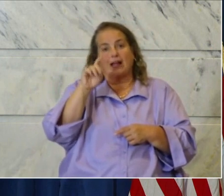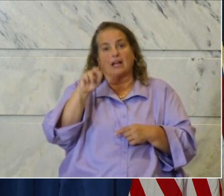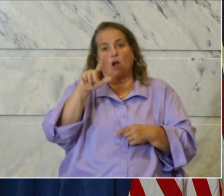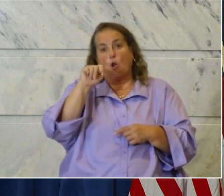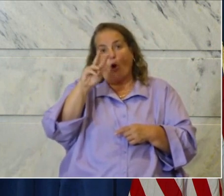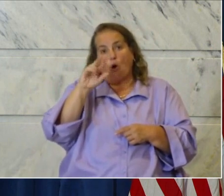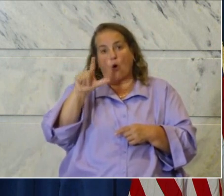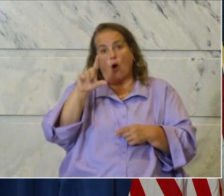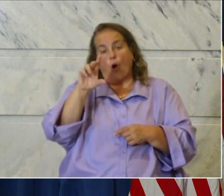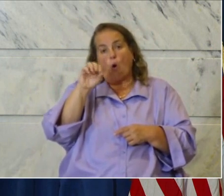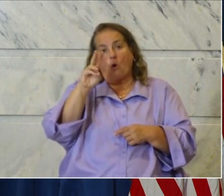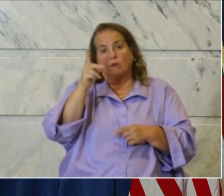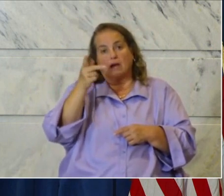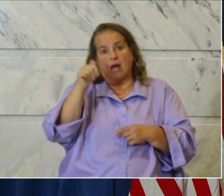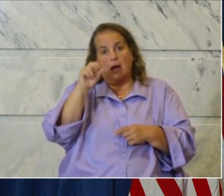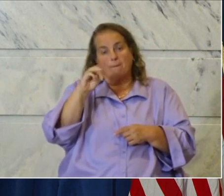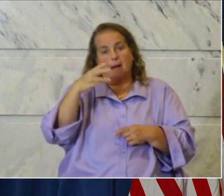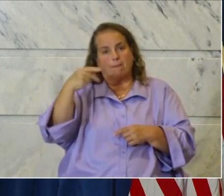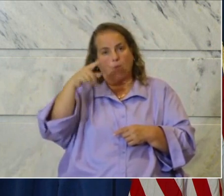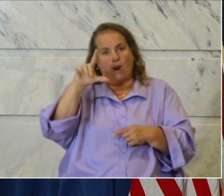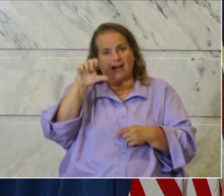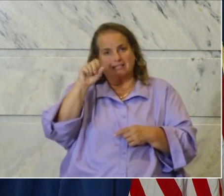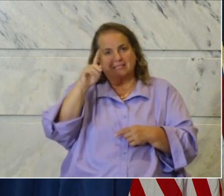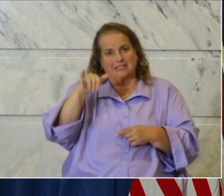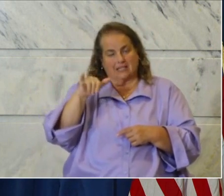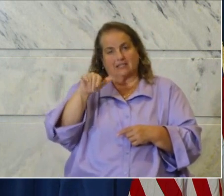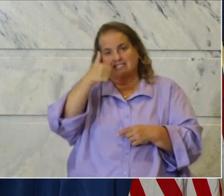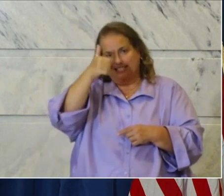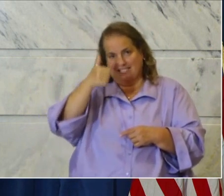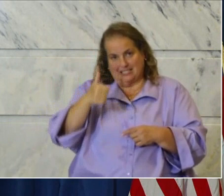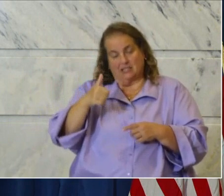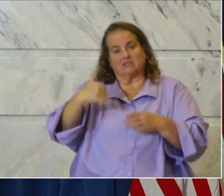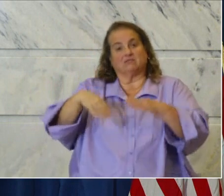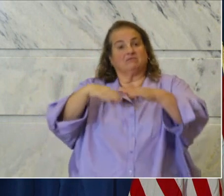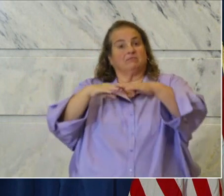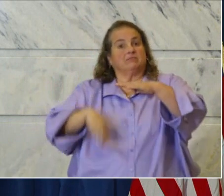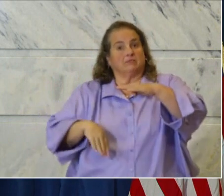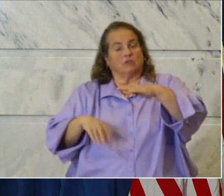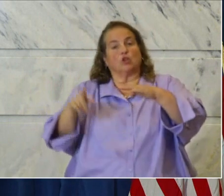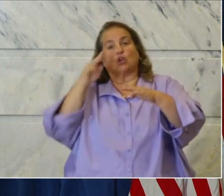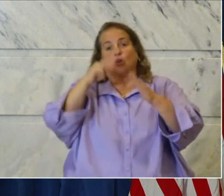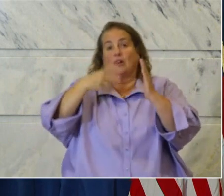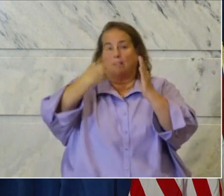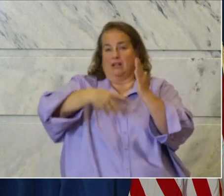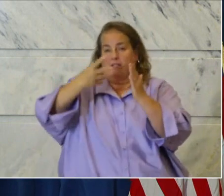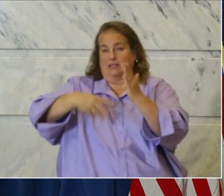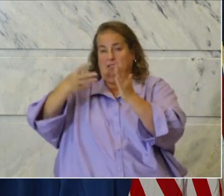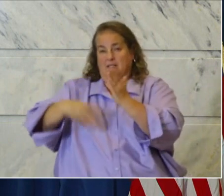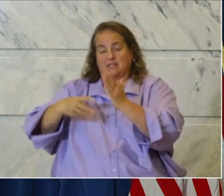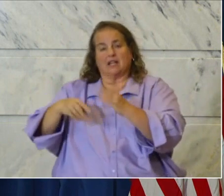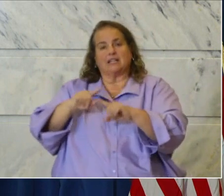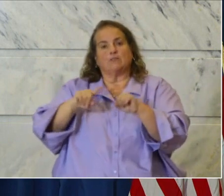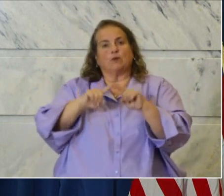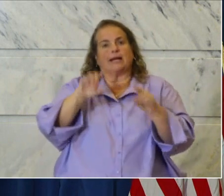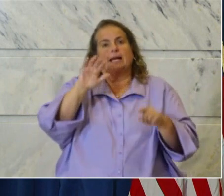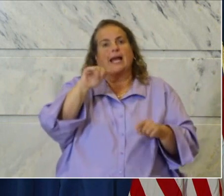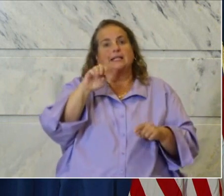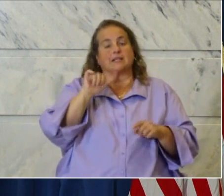Oldham, and Pulaski. As you look down this list again, cases can pop up that we might not have been